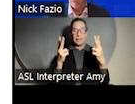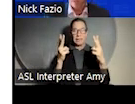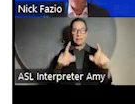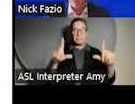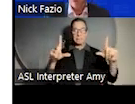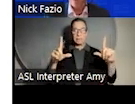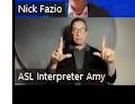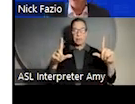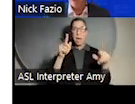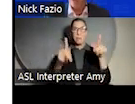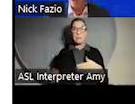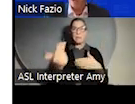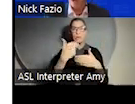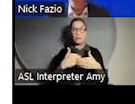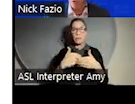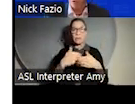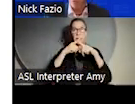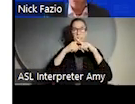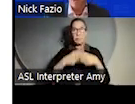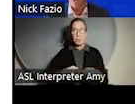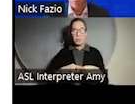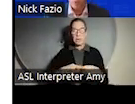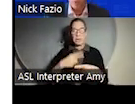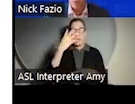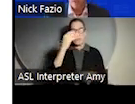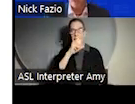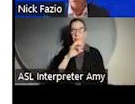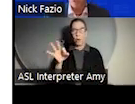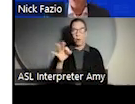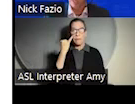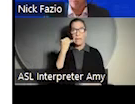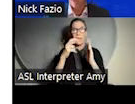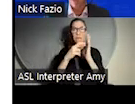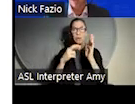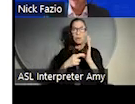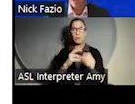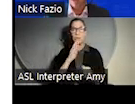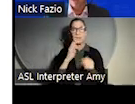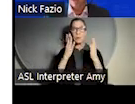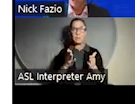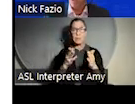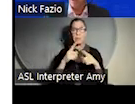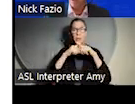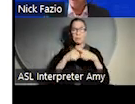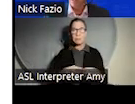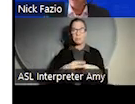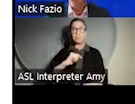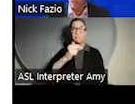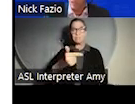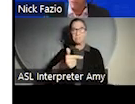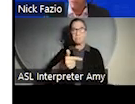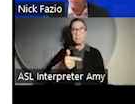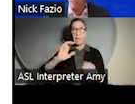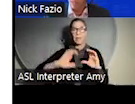muted. If you are a registered speaker, your microphone will be unmuted when it is your turn to speak. The chat function is